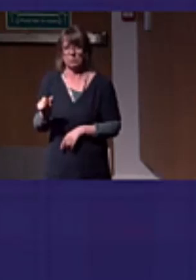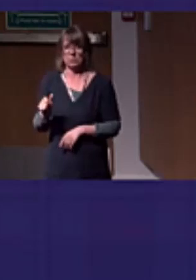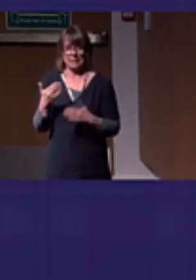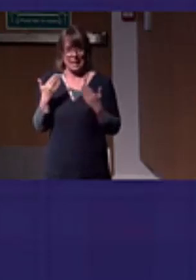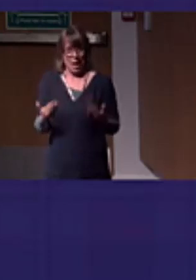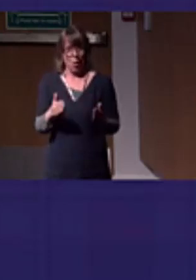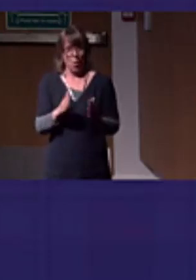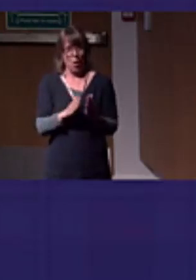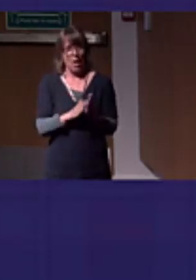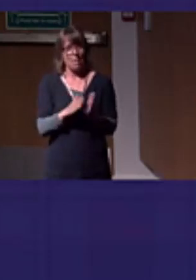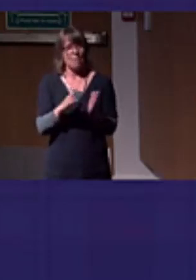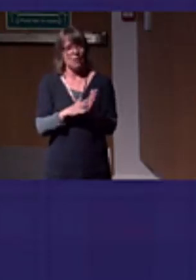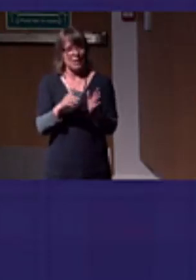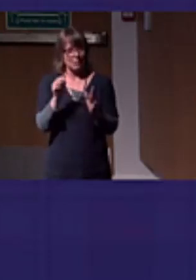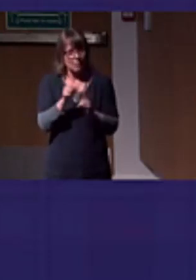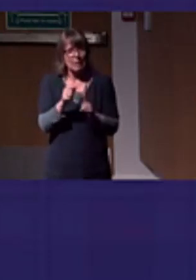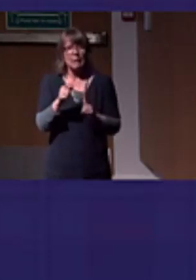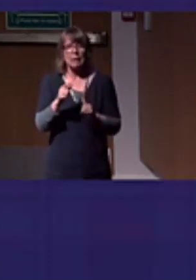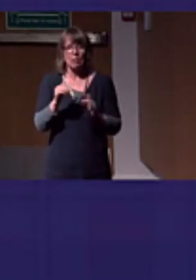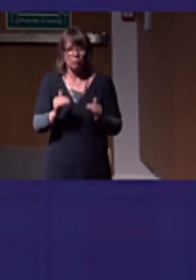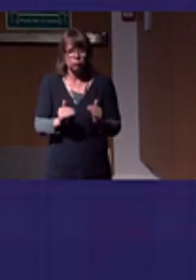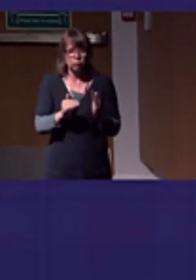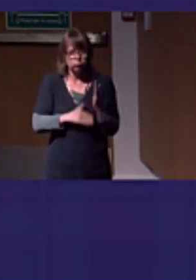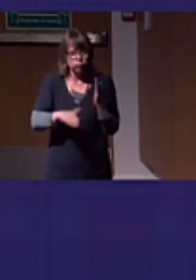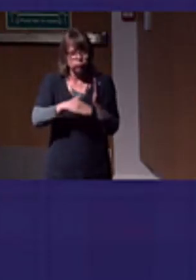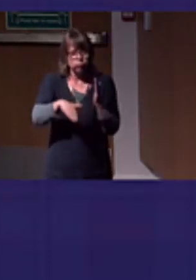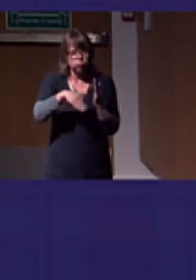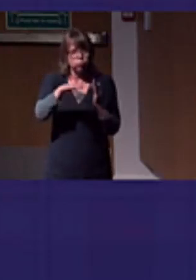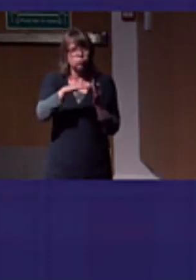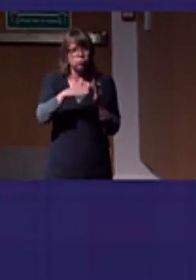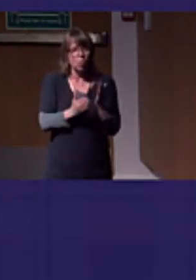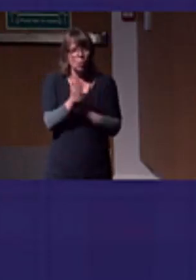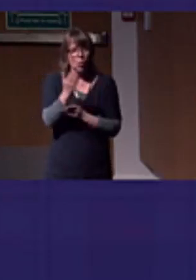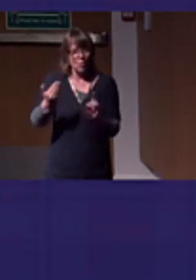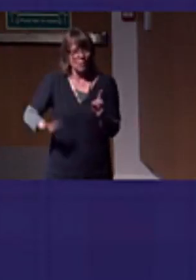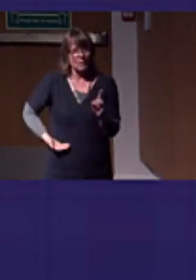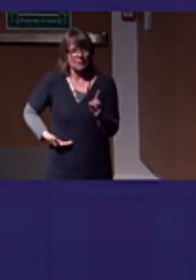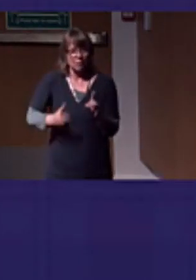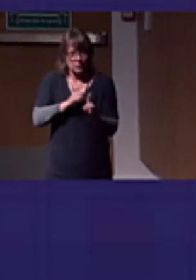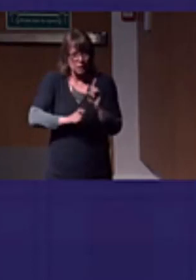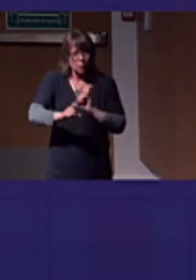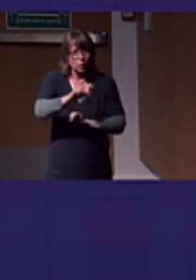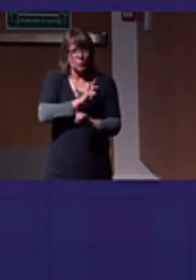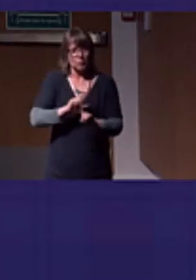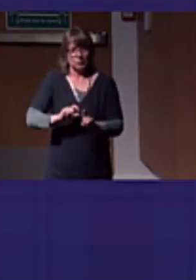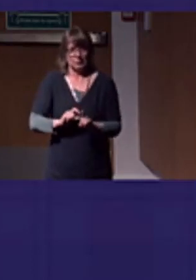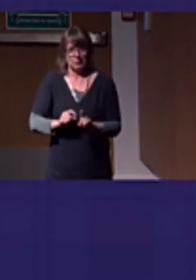good positions in their business and in the community. So being able to do that has been awesome.